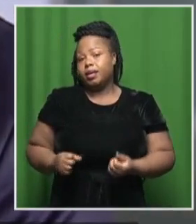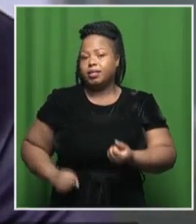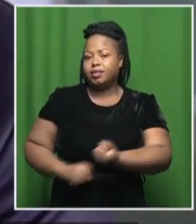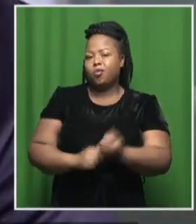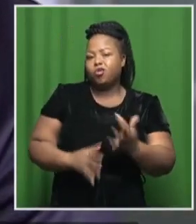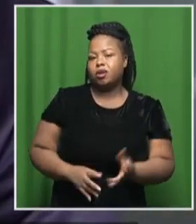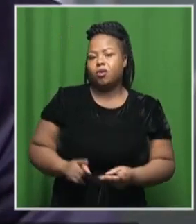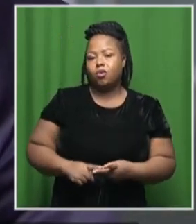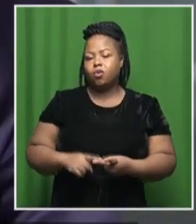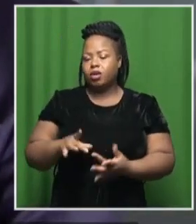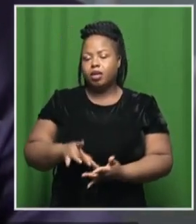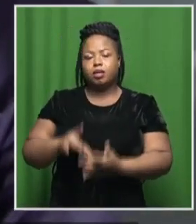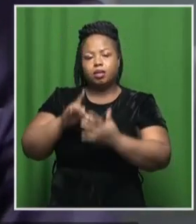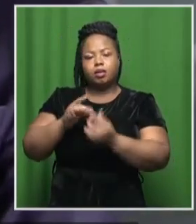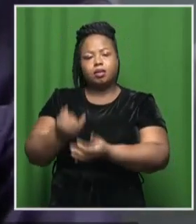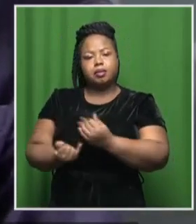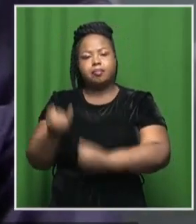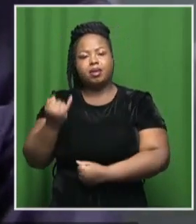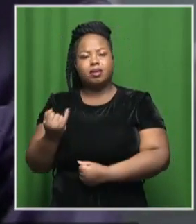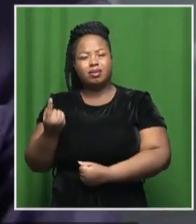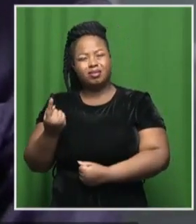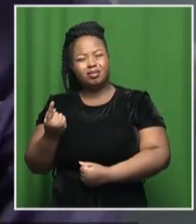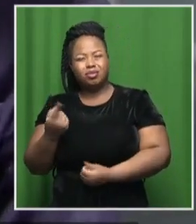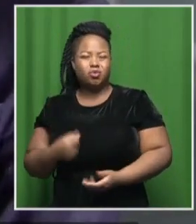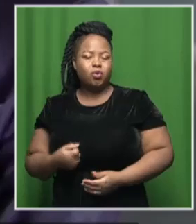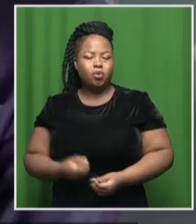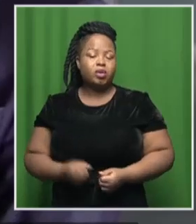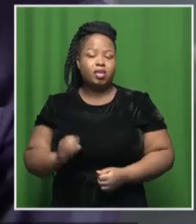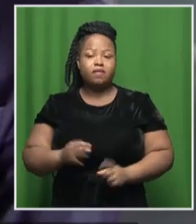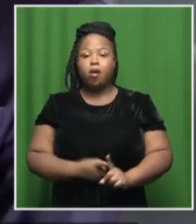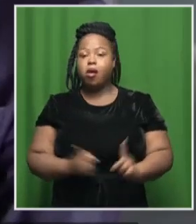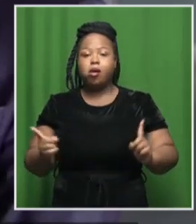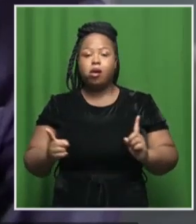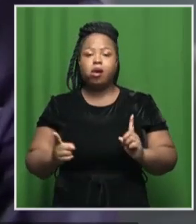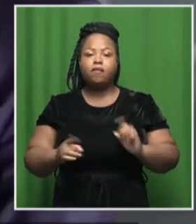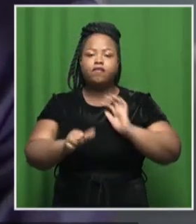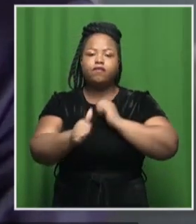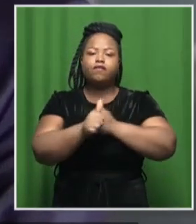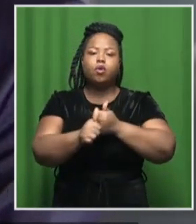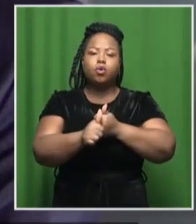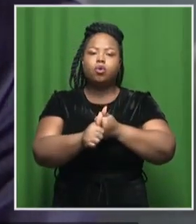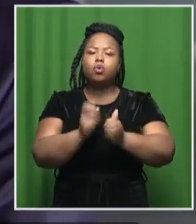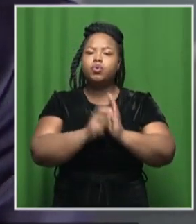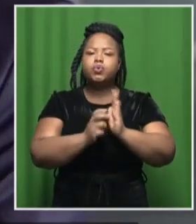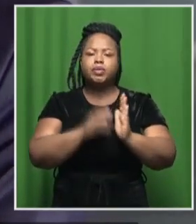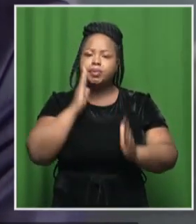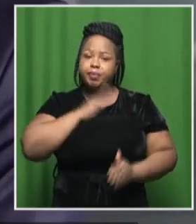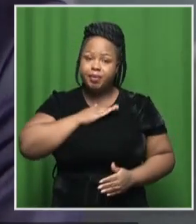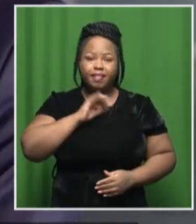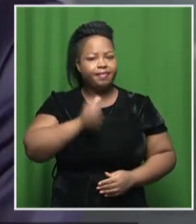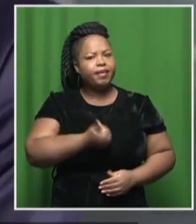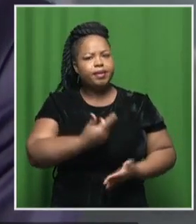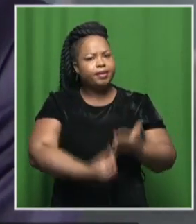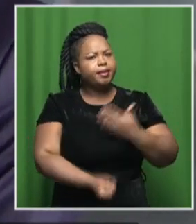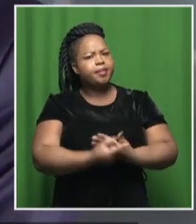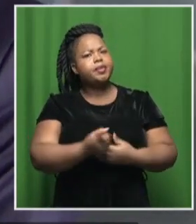candidate, to break these Code of Conducts, what are we dealing with here? We are dealing with the most serious